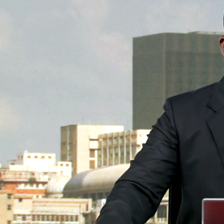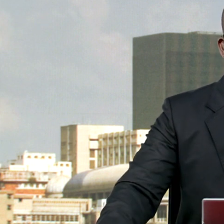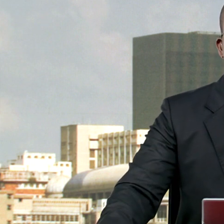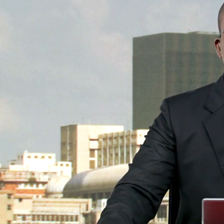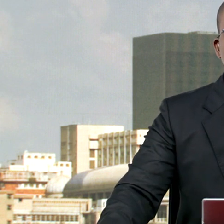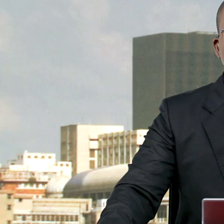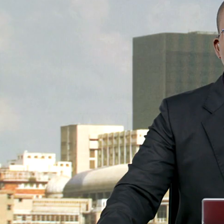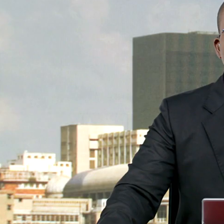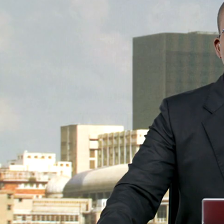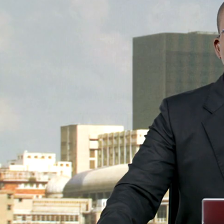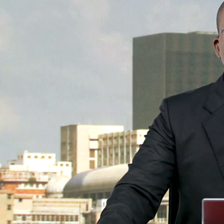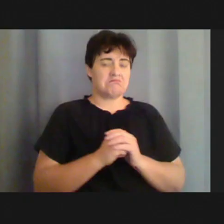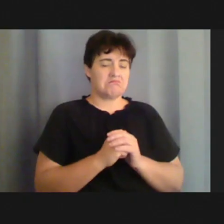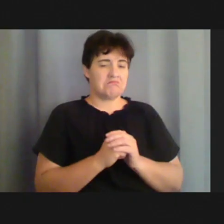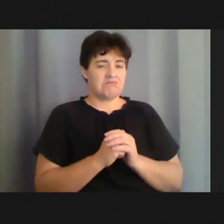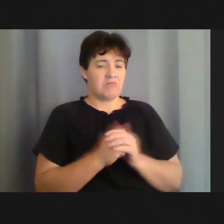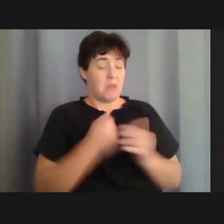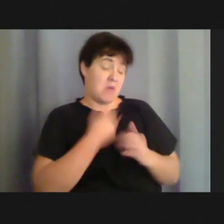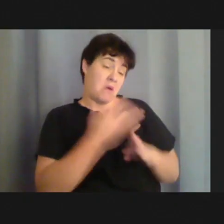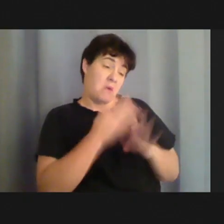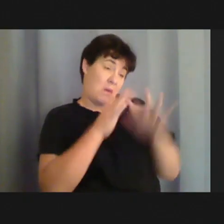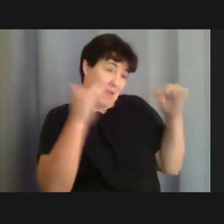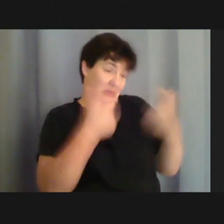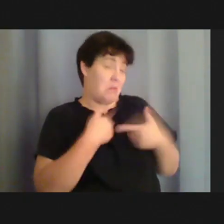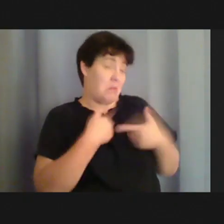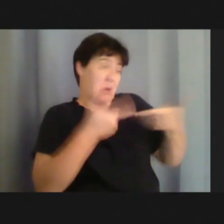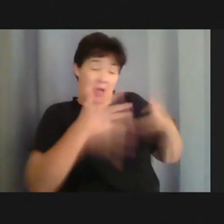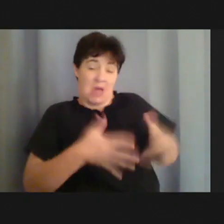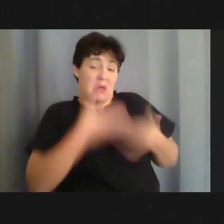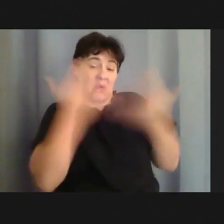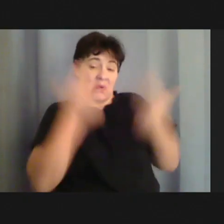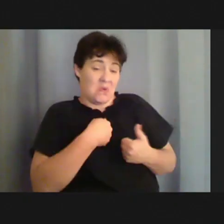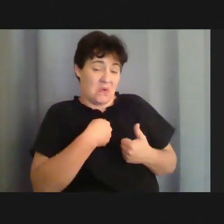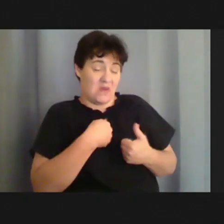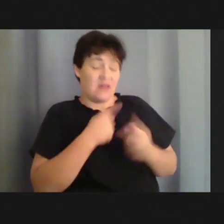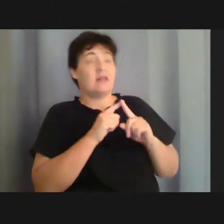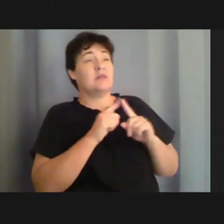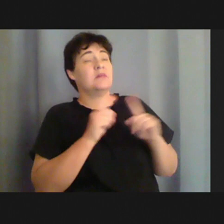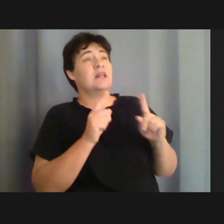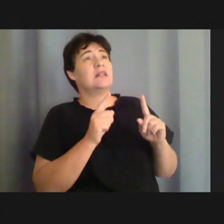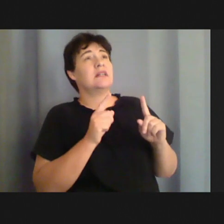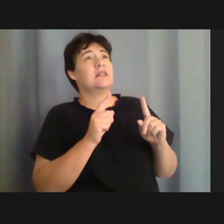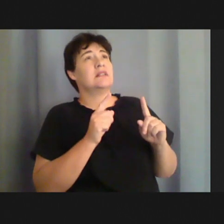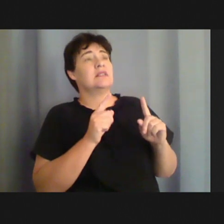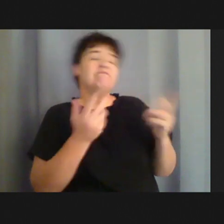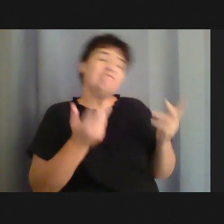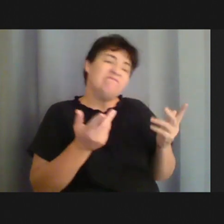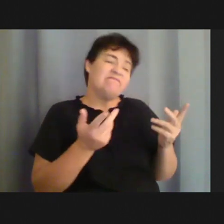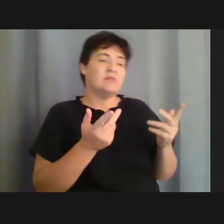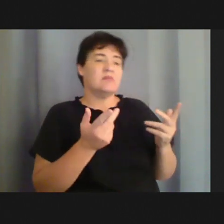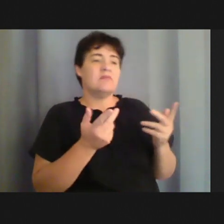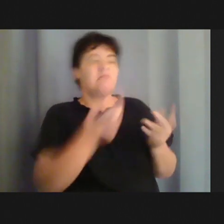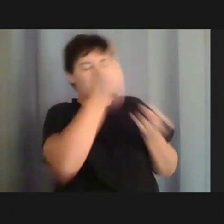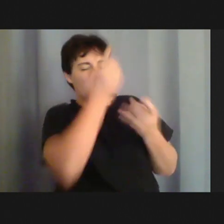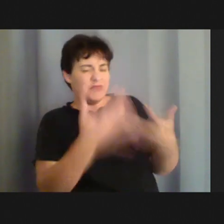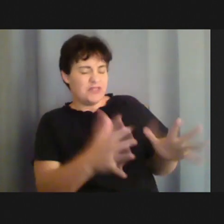I mean, I don't work for Parliament or a lawyer. So, but I mean, as I've said, there are